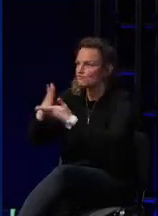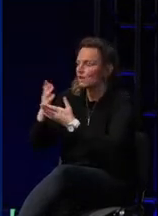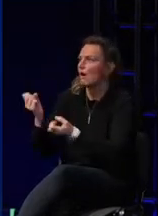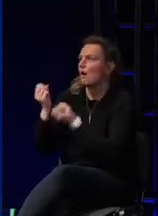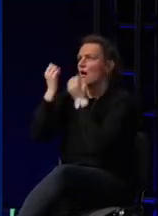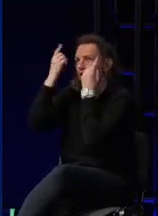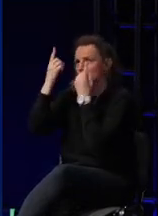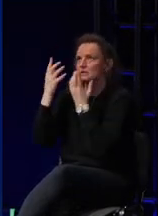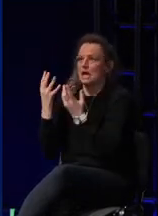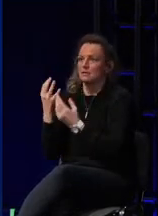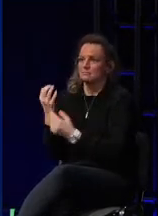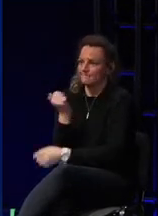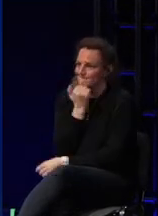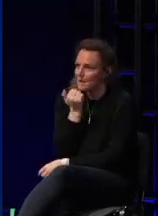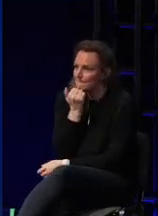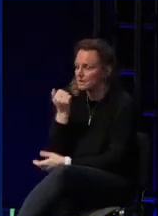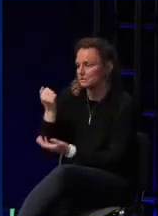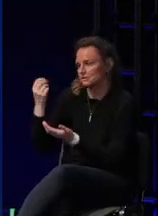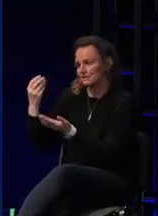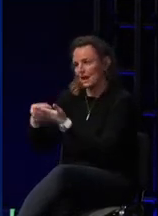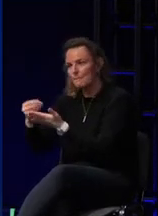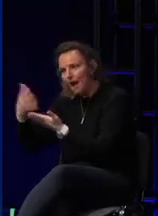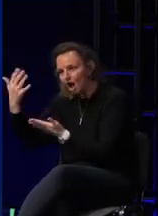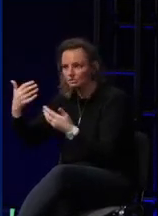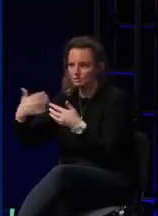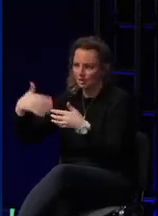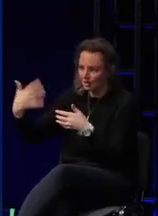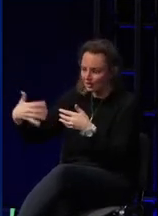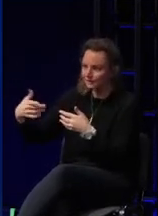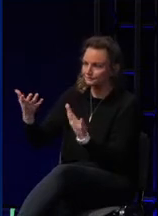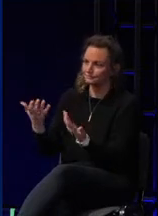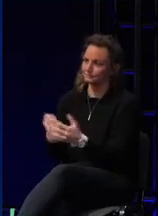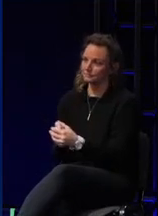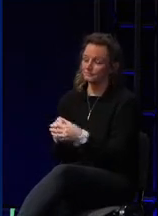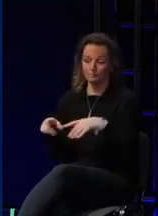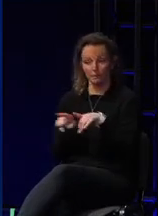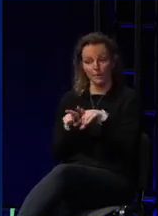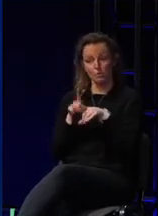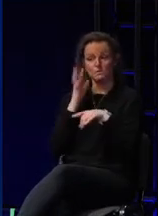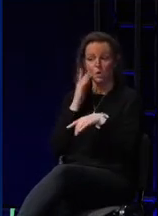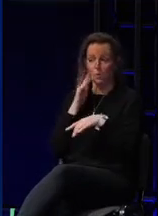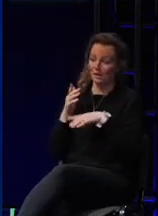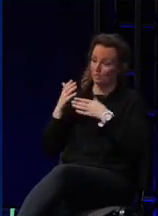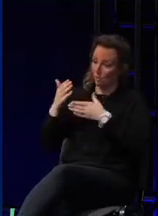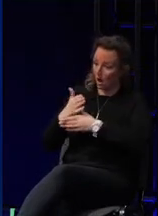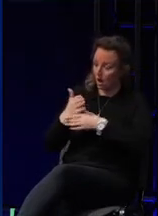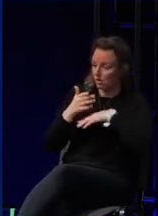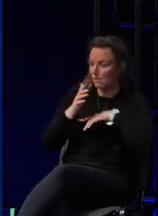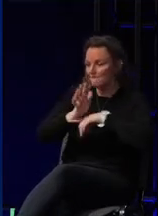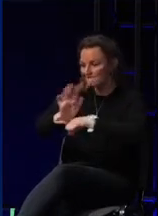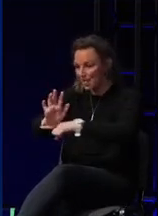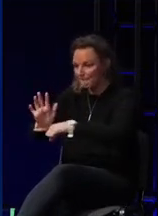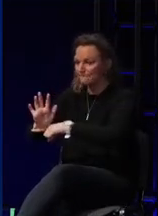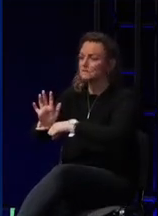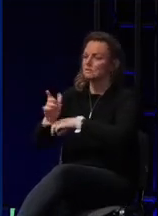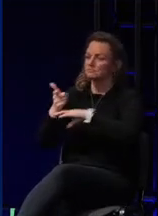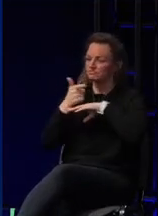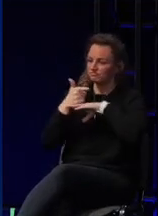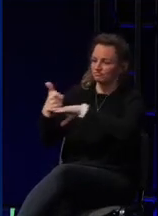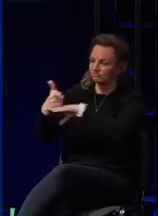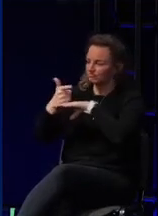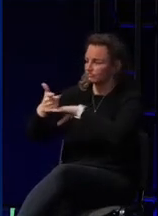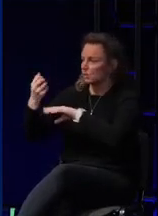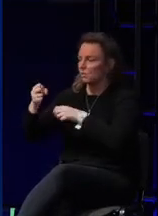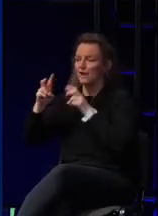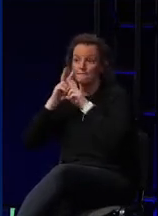But there's also, I mean, I've worked on films where it's been like, okay, we have visual effects